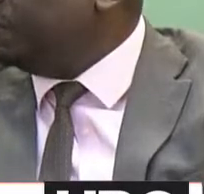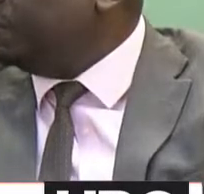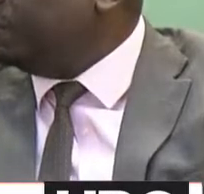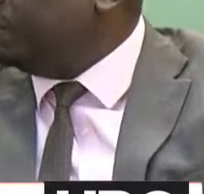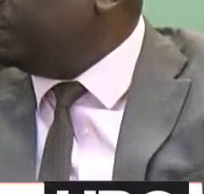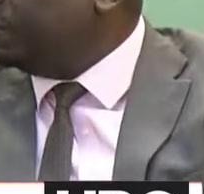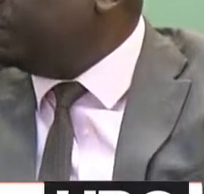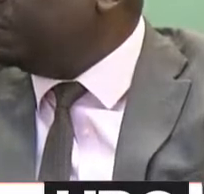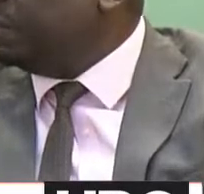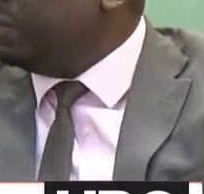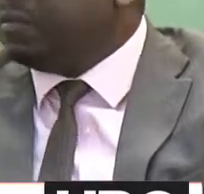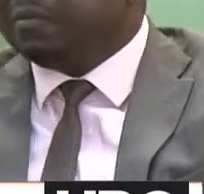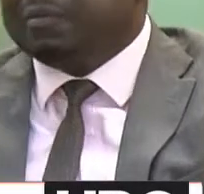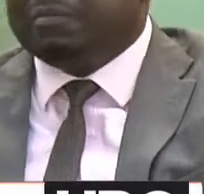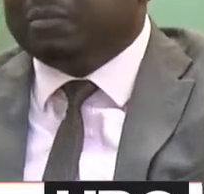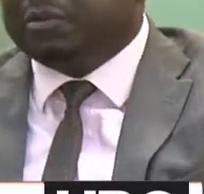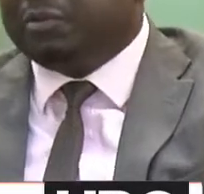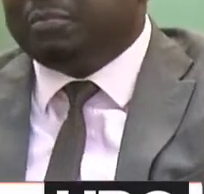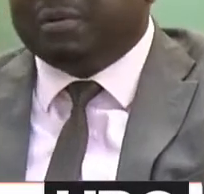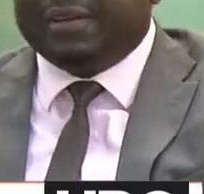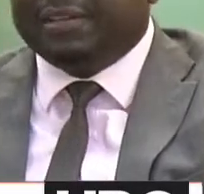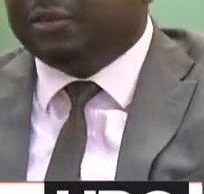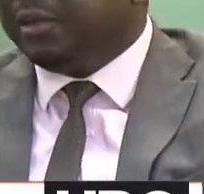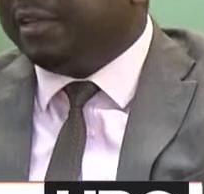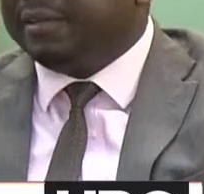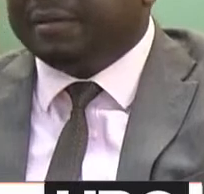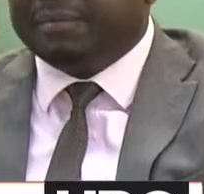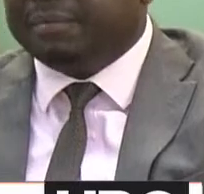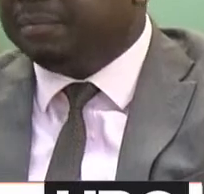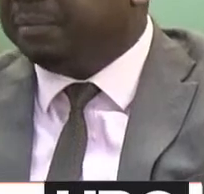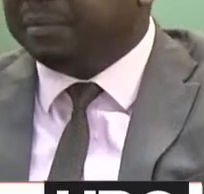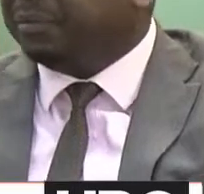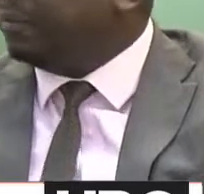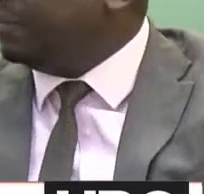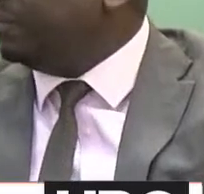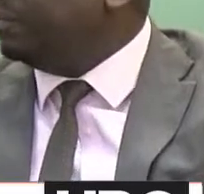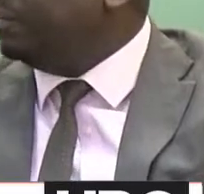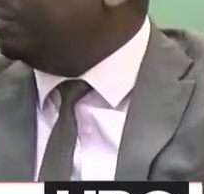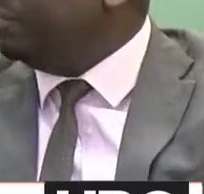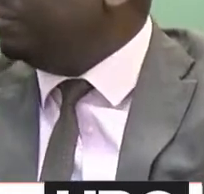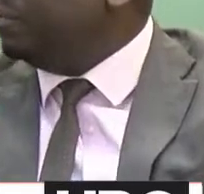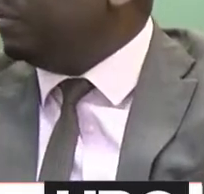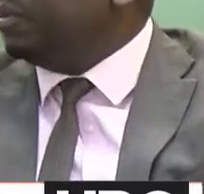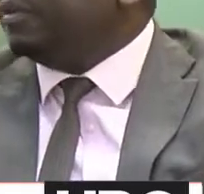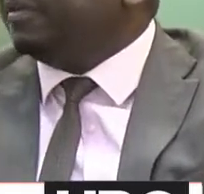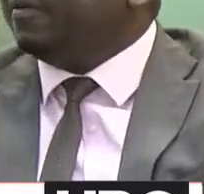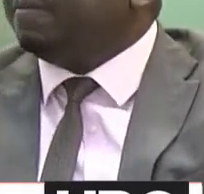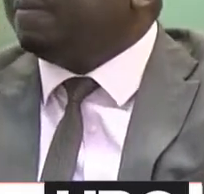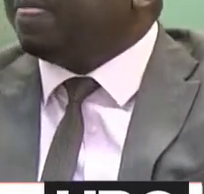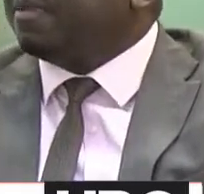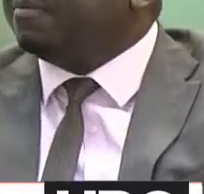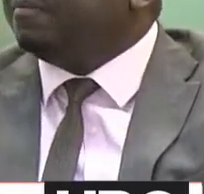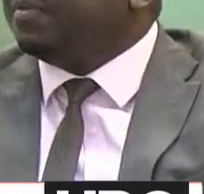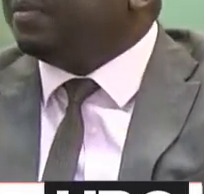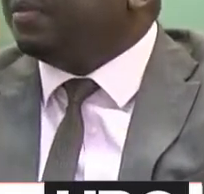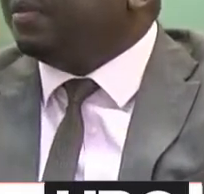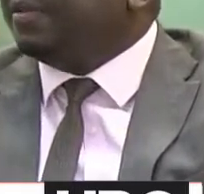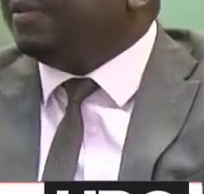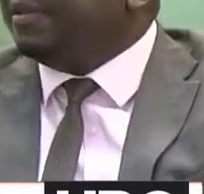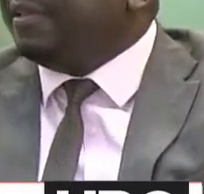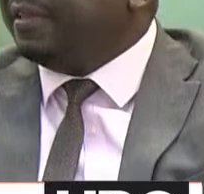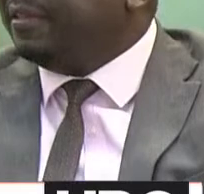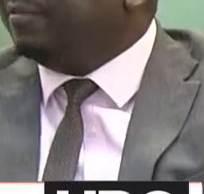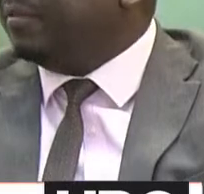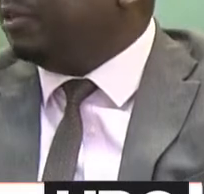speaker i don't see any policy put in place which determines who does what